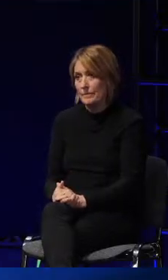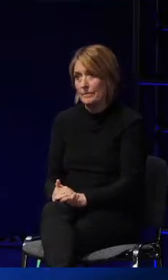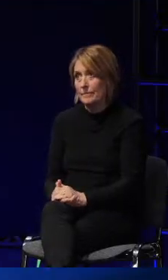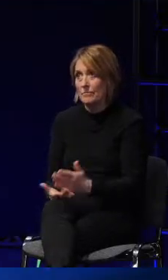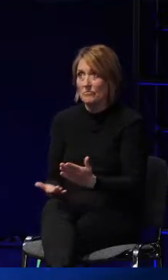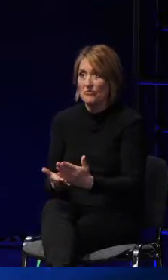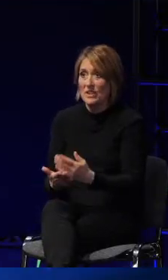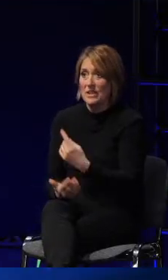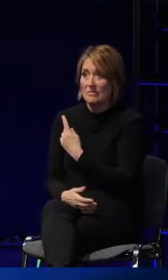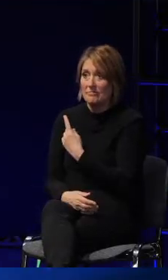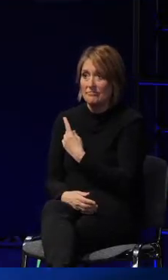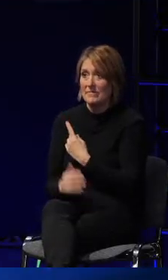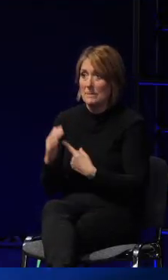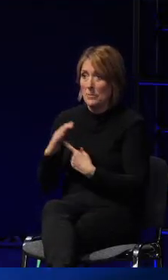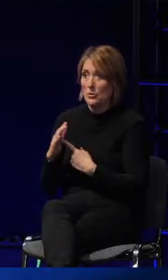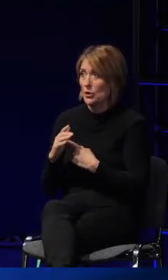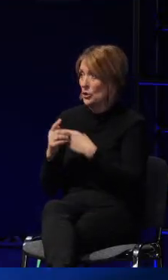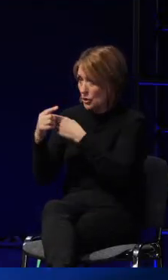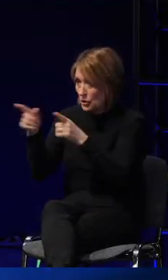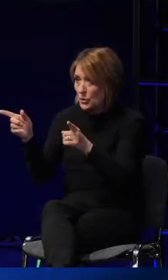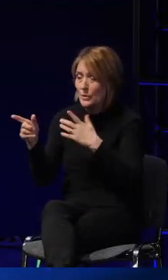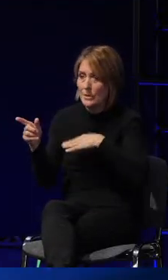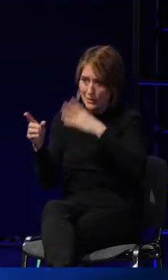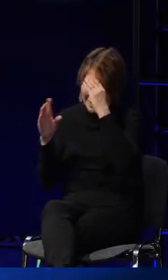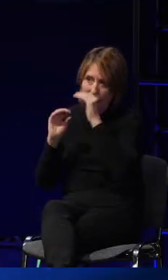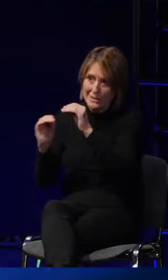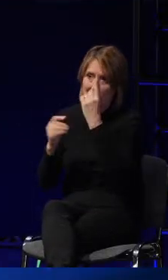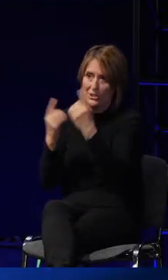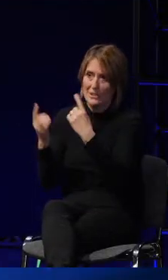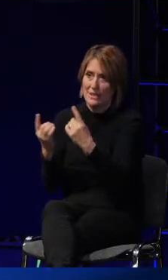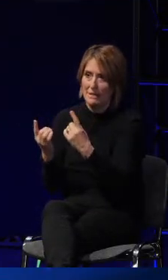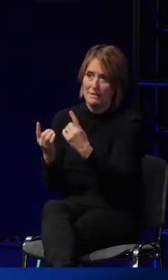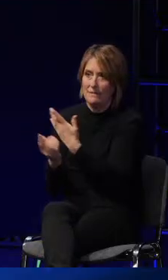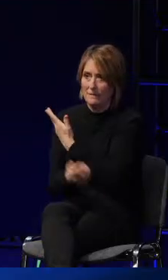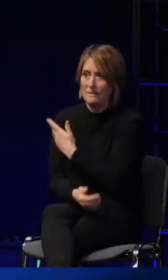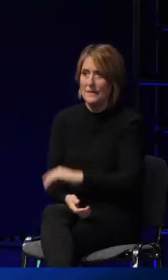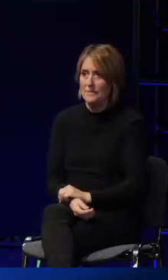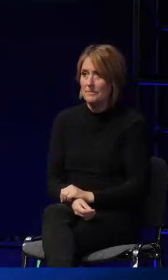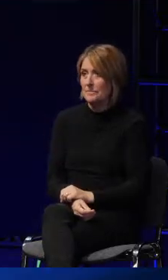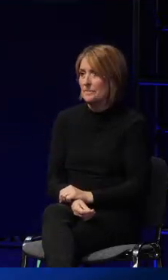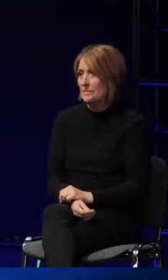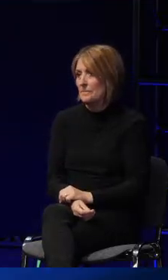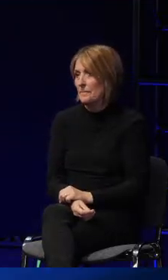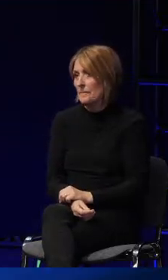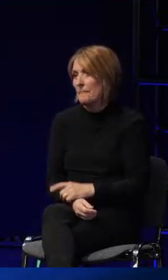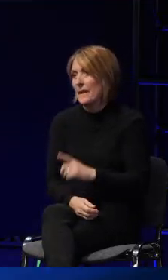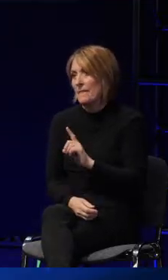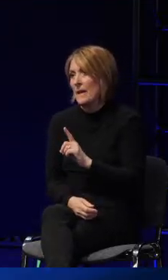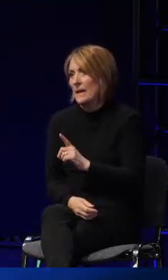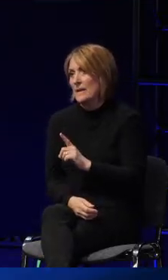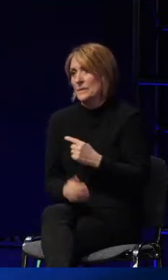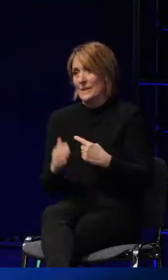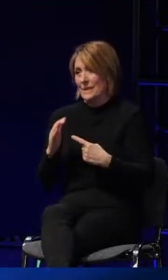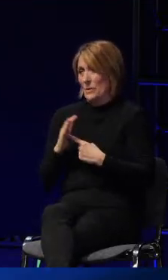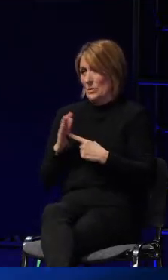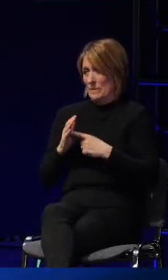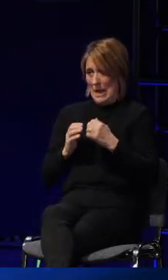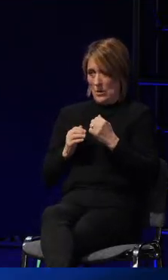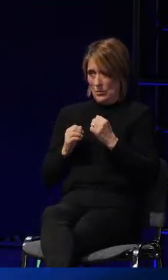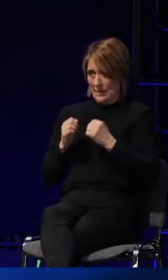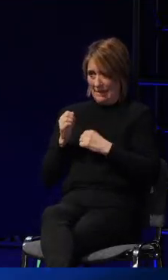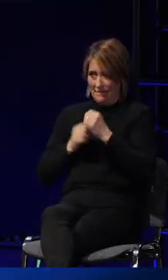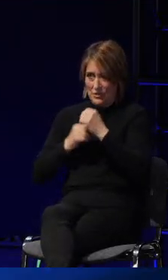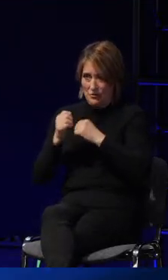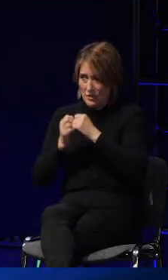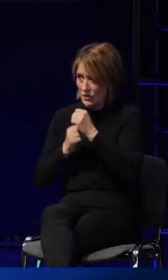Like, you have to educate yourself. It doesn't just work, as you can tell. I mean, that's why I was asking about the infrastructure, right? You have to be